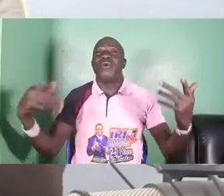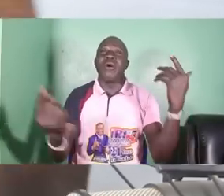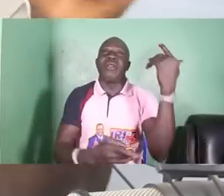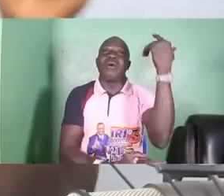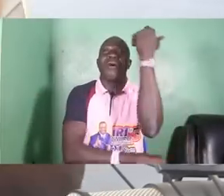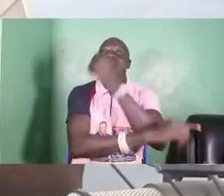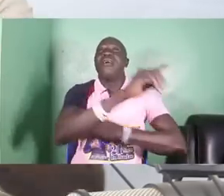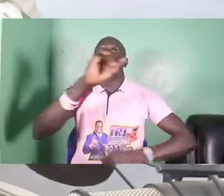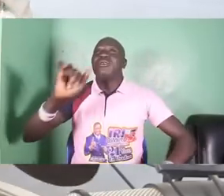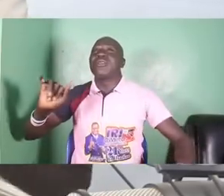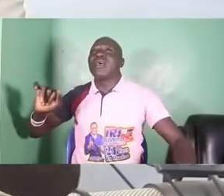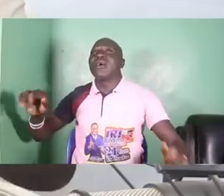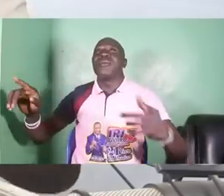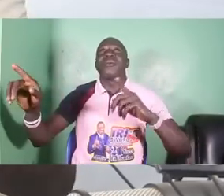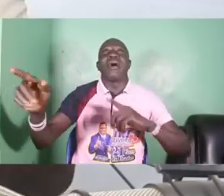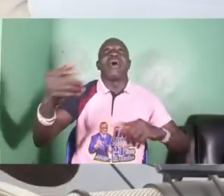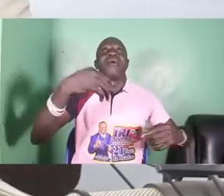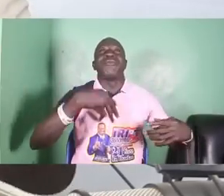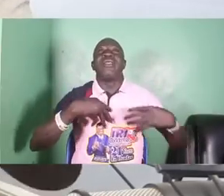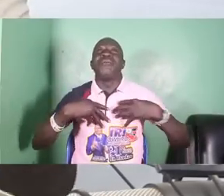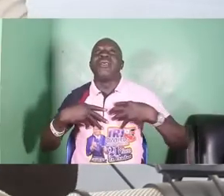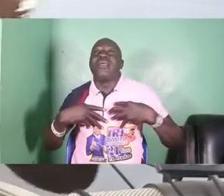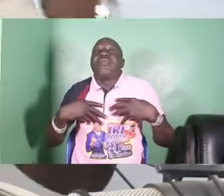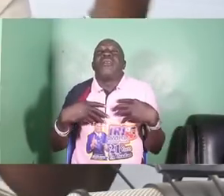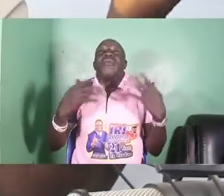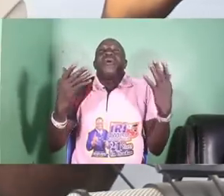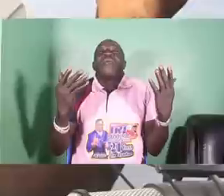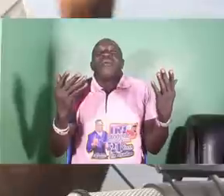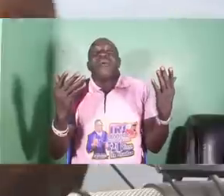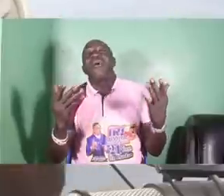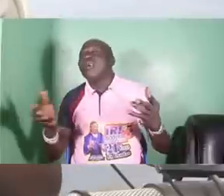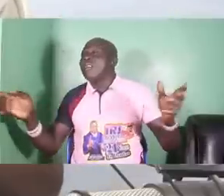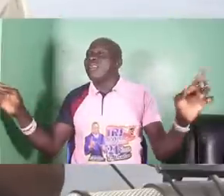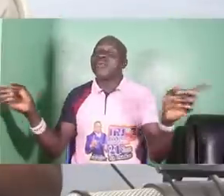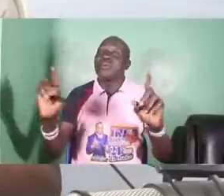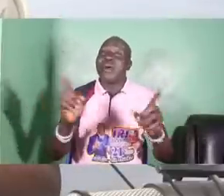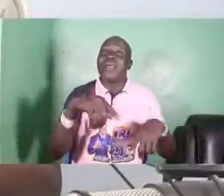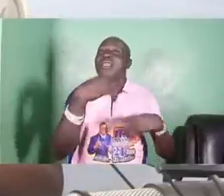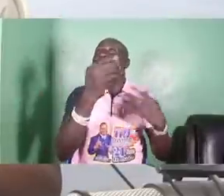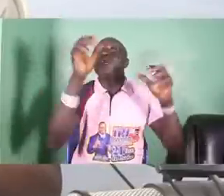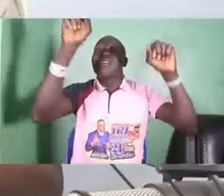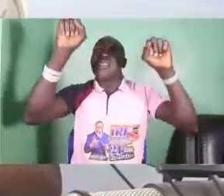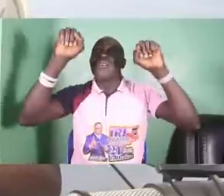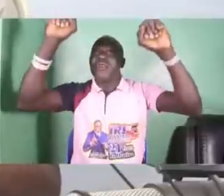iwo lo ko logun o je ko mo payan fe le mi mayo wo ko wo